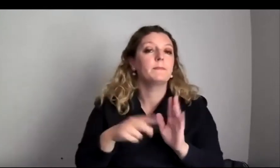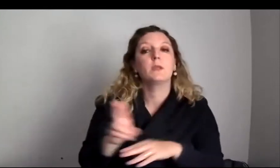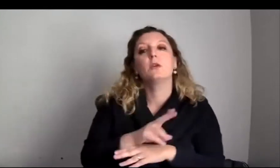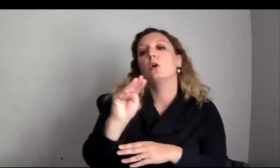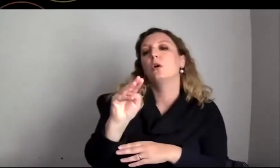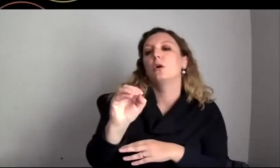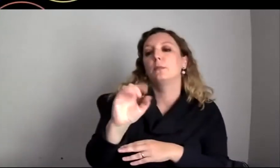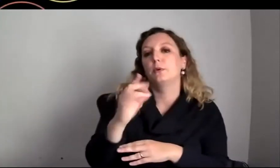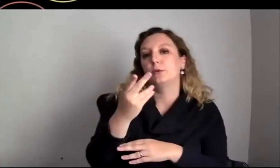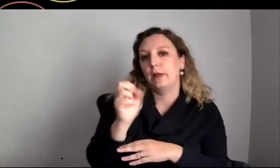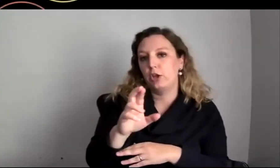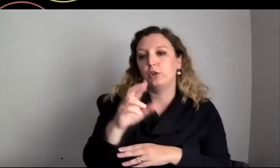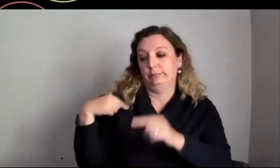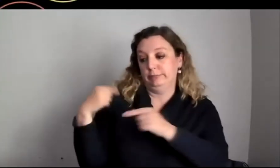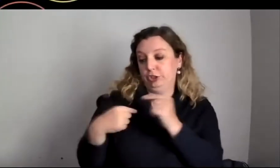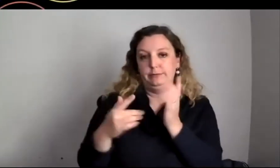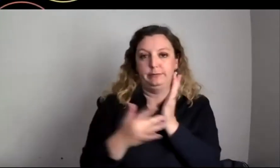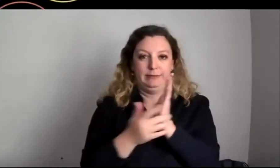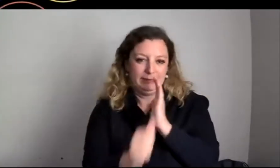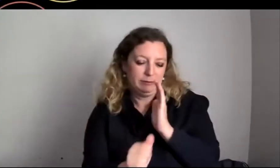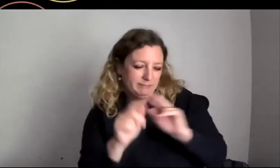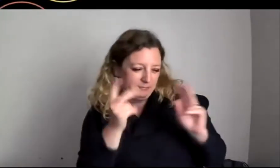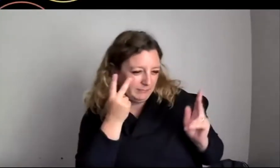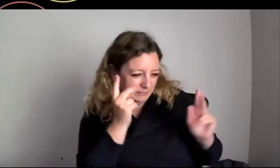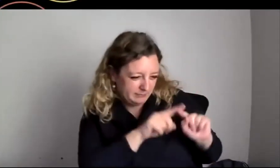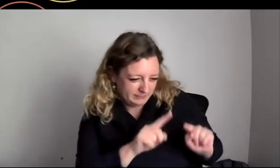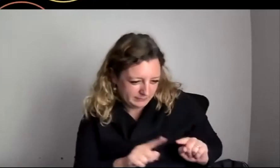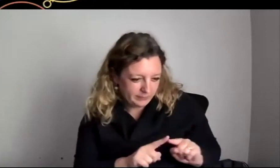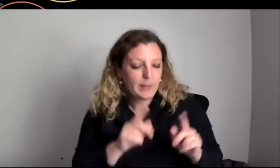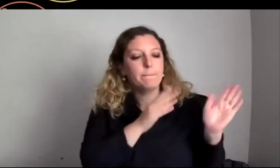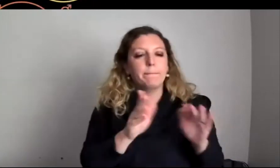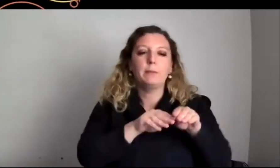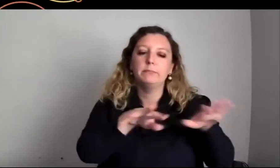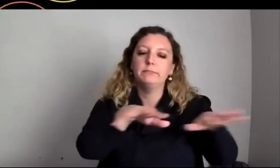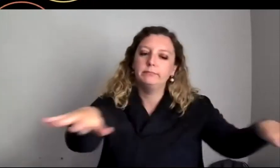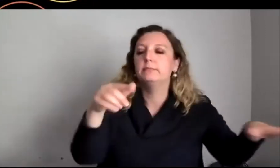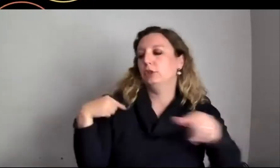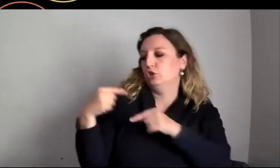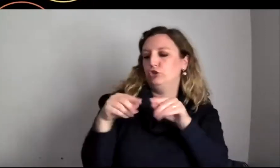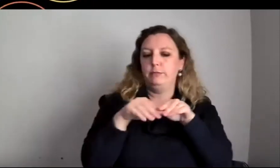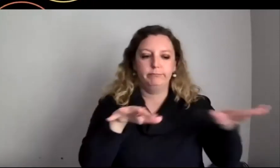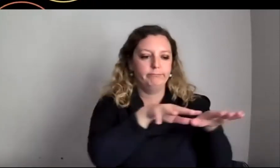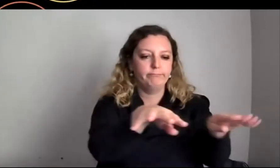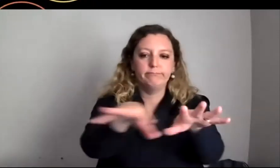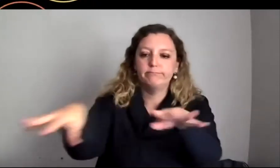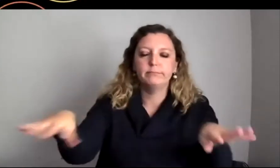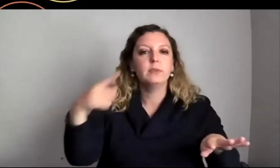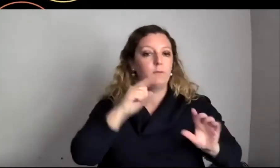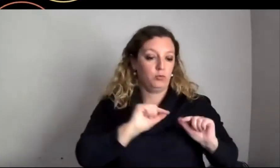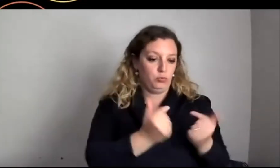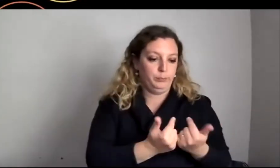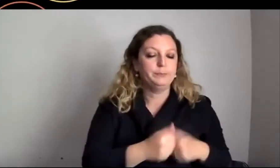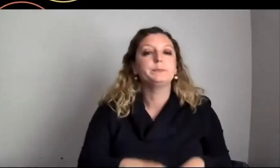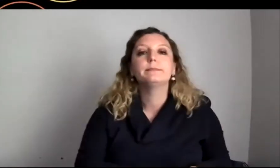molecular genetic techniques, we can infer things like patterns of dispersal and gene flow among groups or species